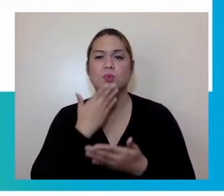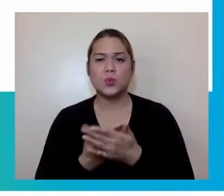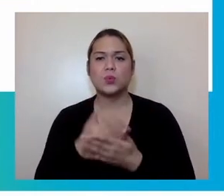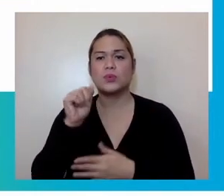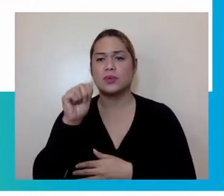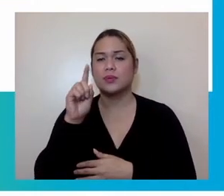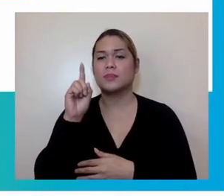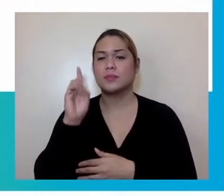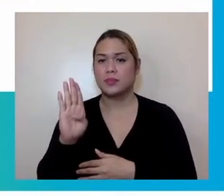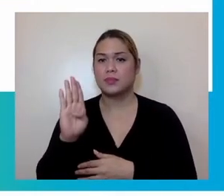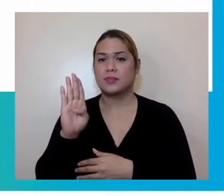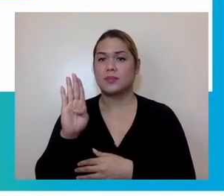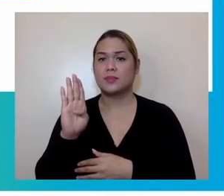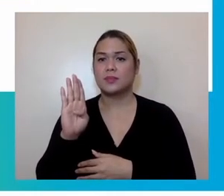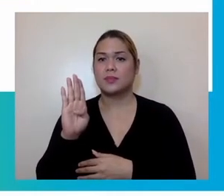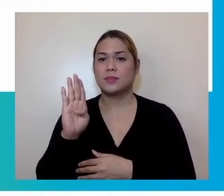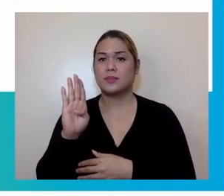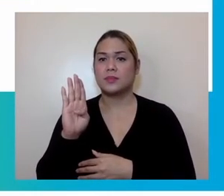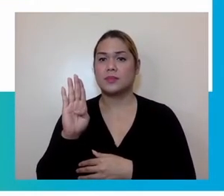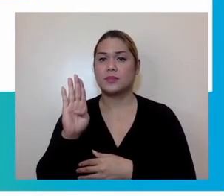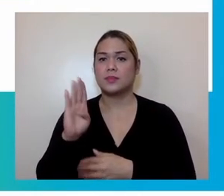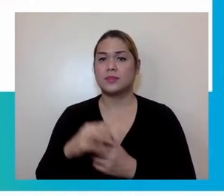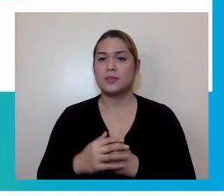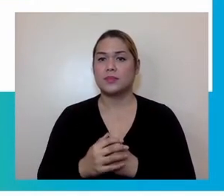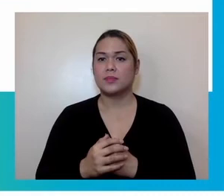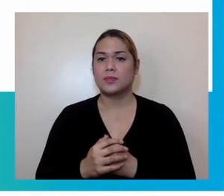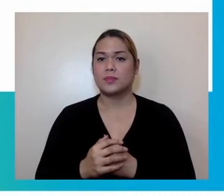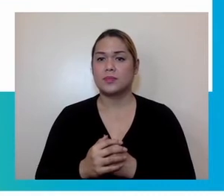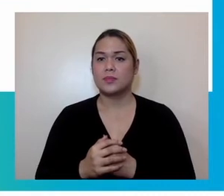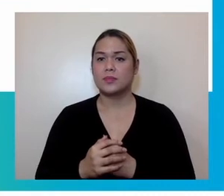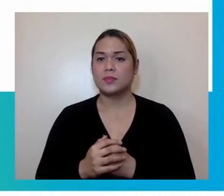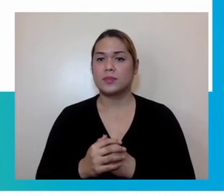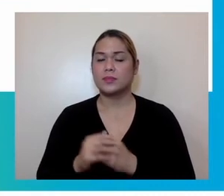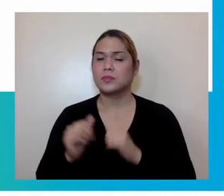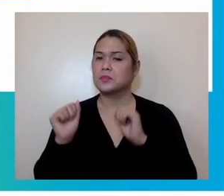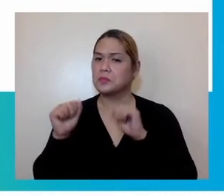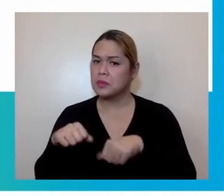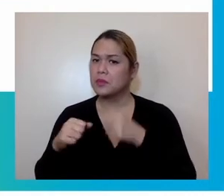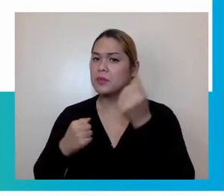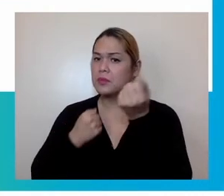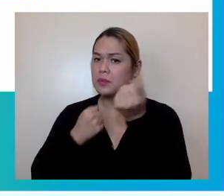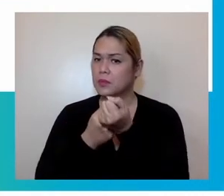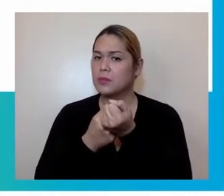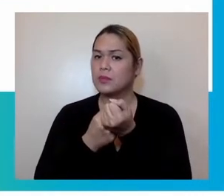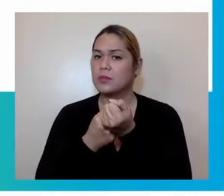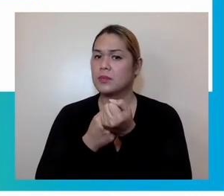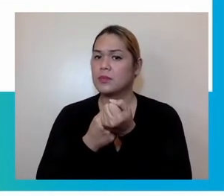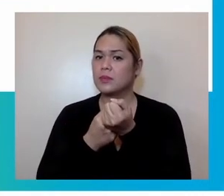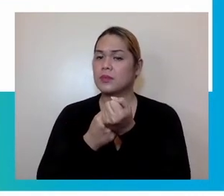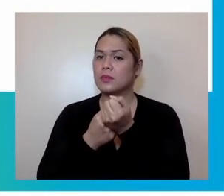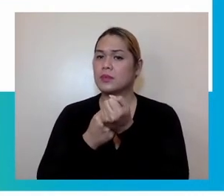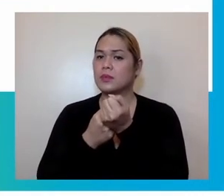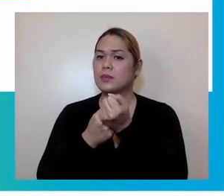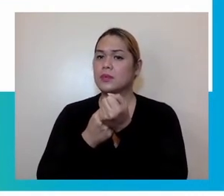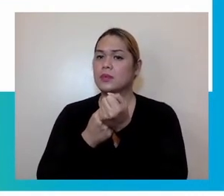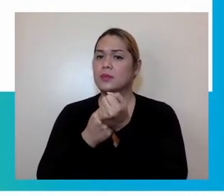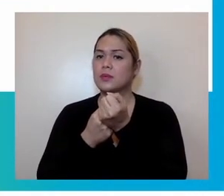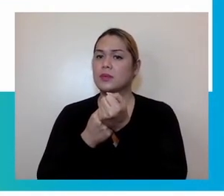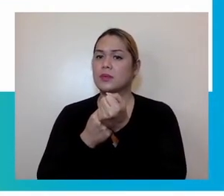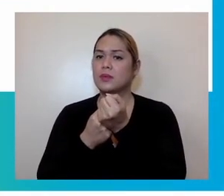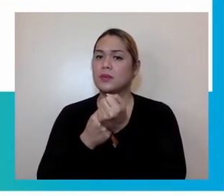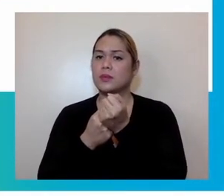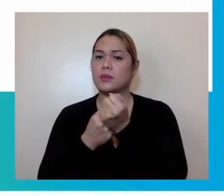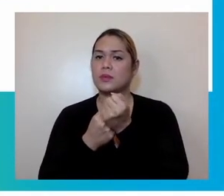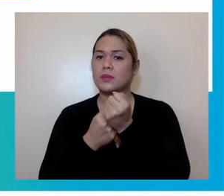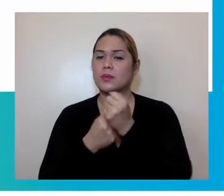remaining Indonesian forest only for its geothermal projects. And this role, we don't want to see it again,